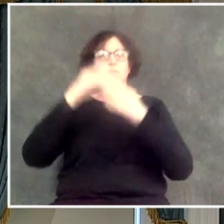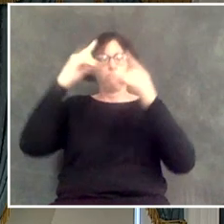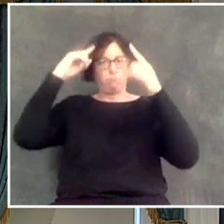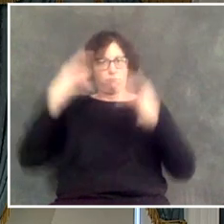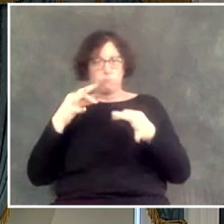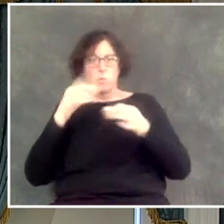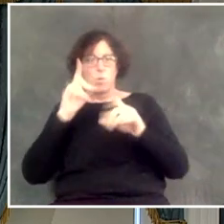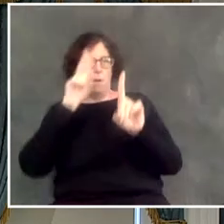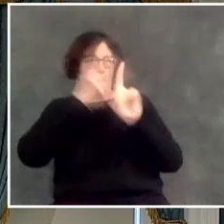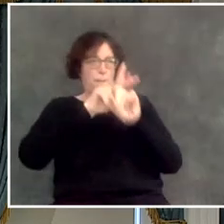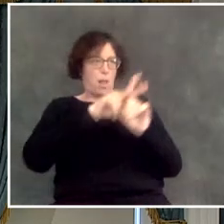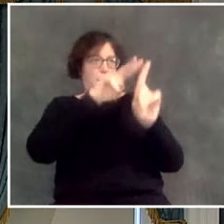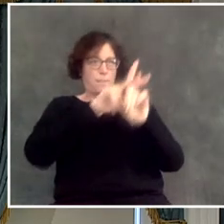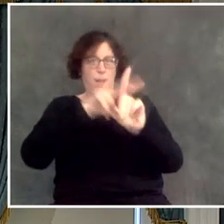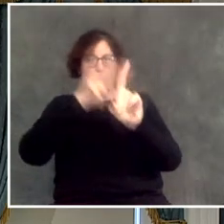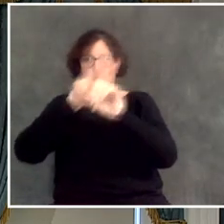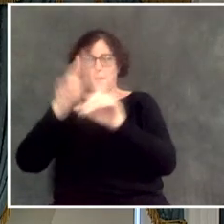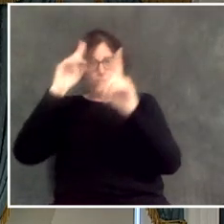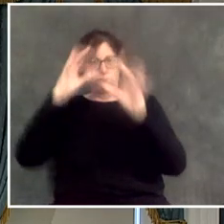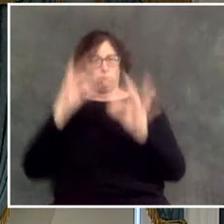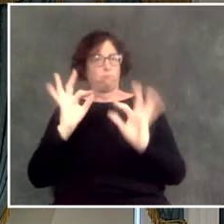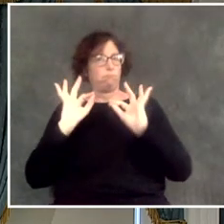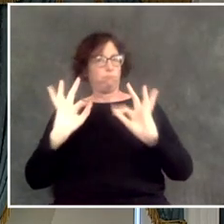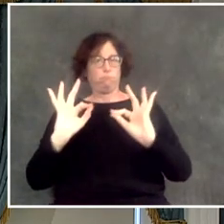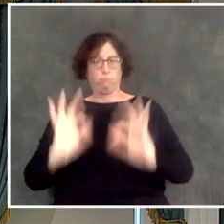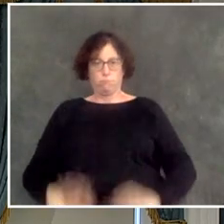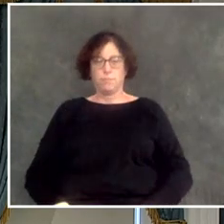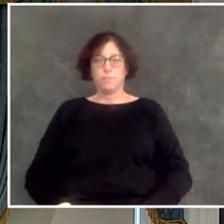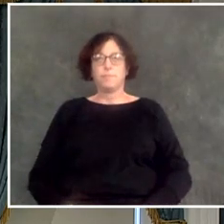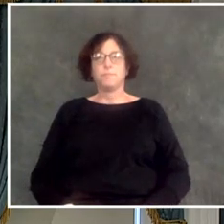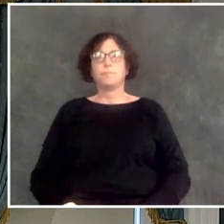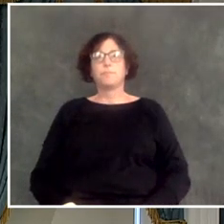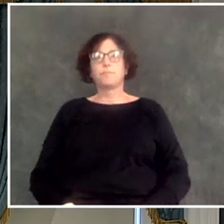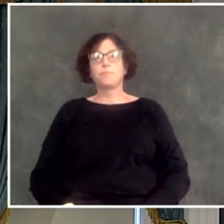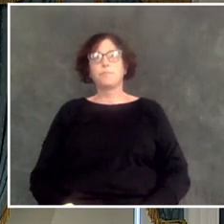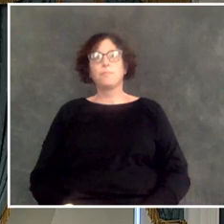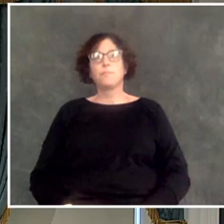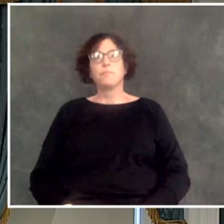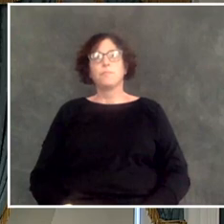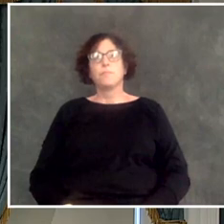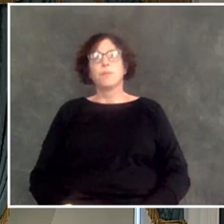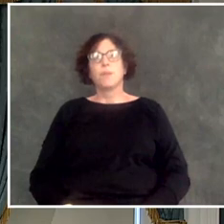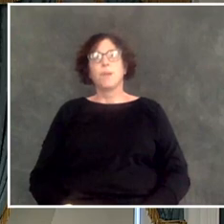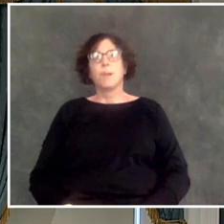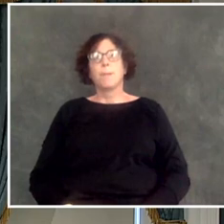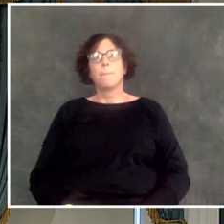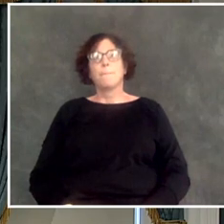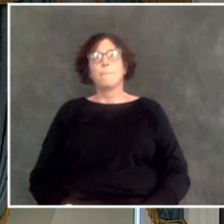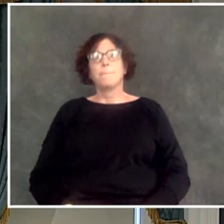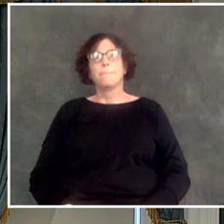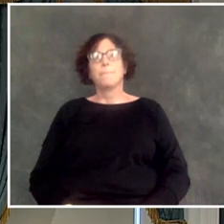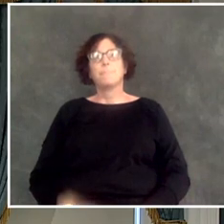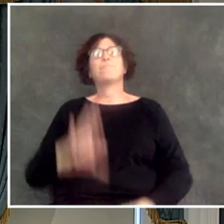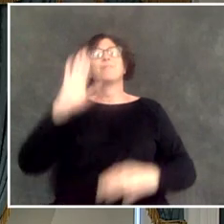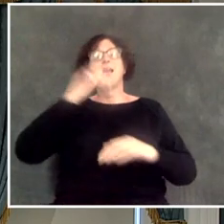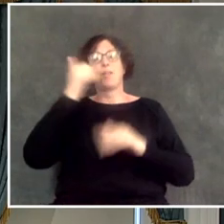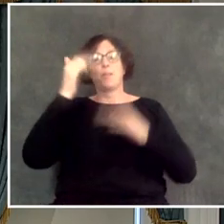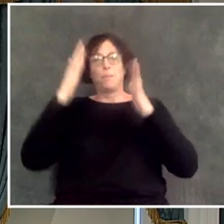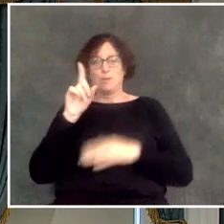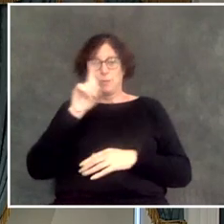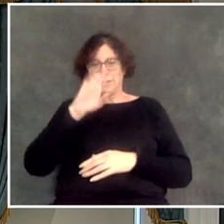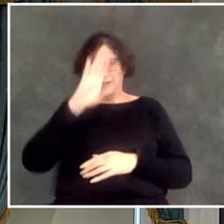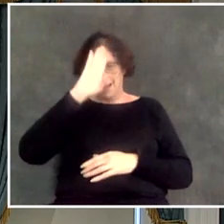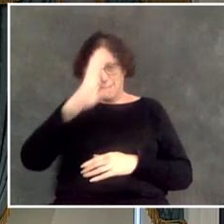Hi, Mr. Mayor. How are you doing? Good, Gloria. I want, if I may, just sort of two separate